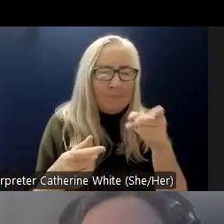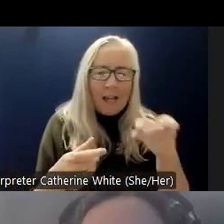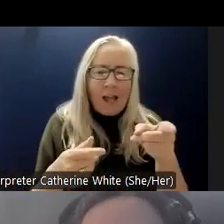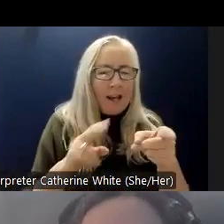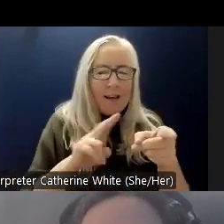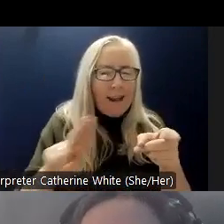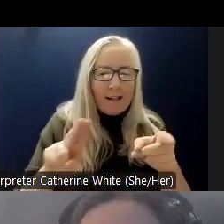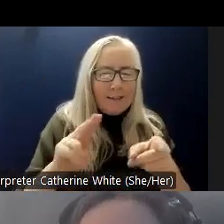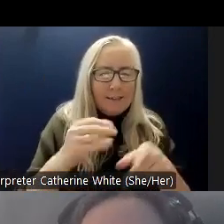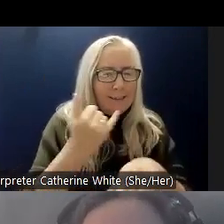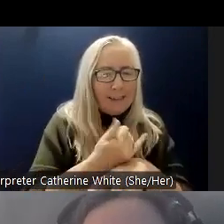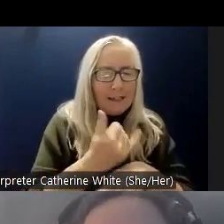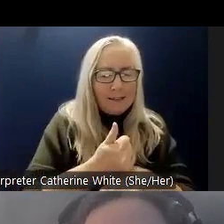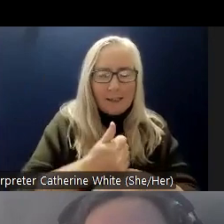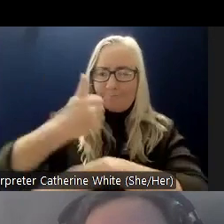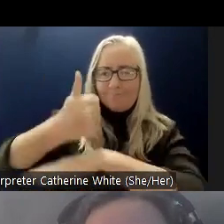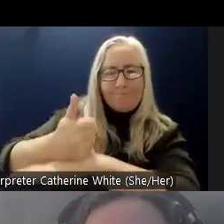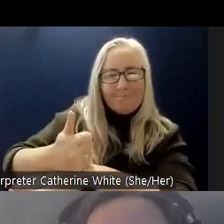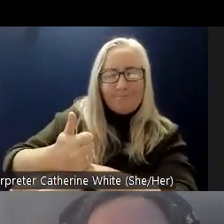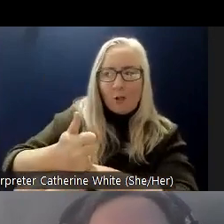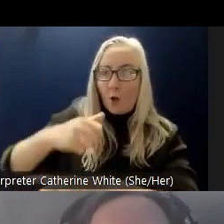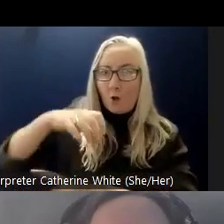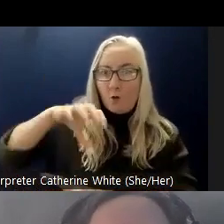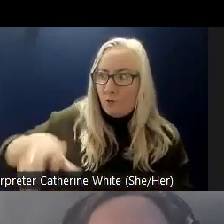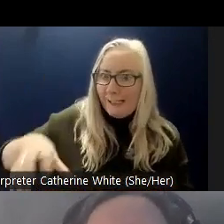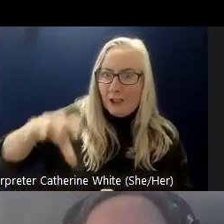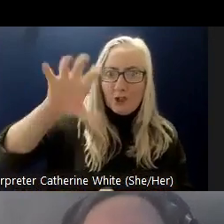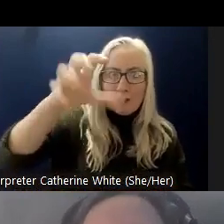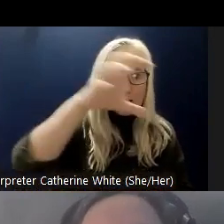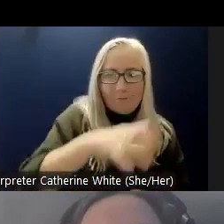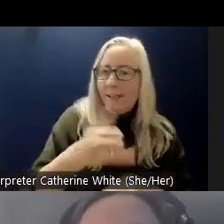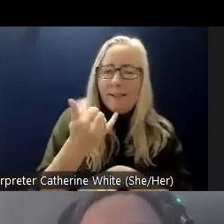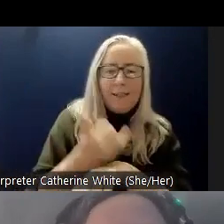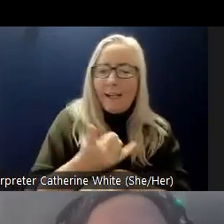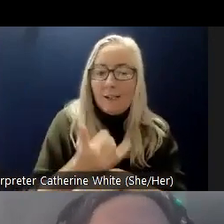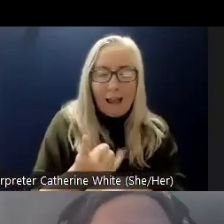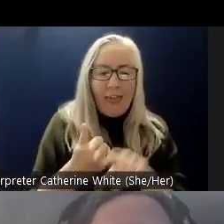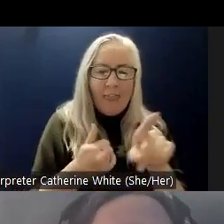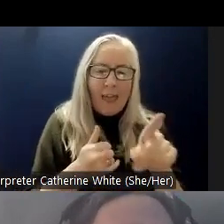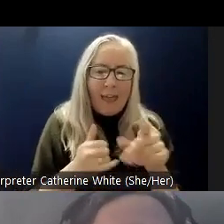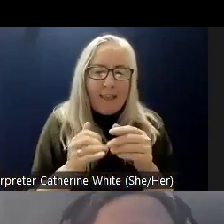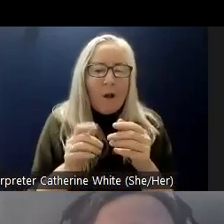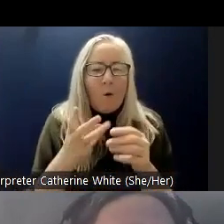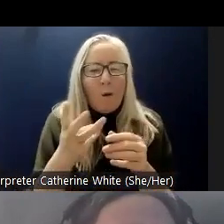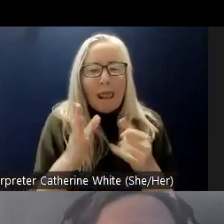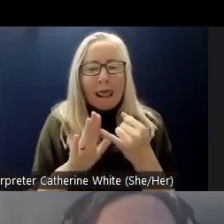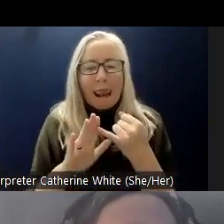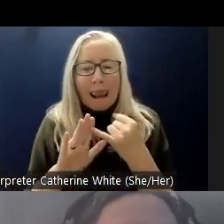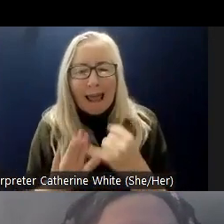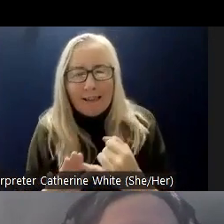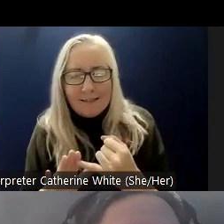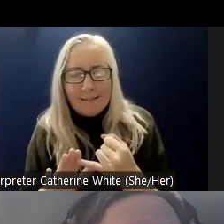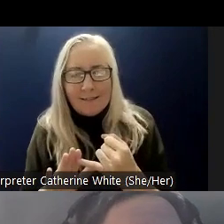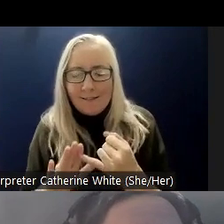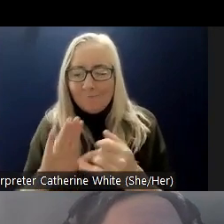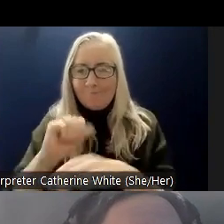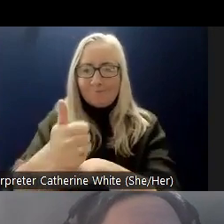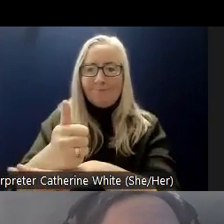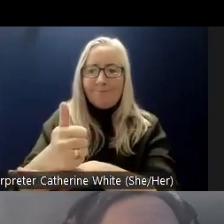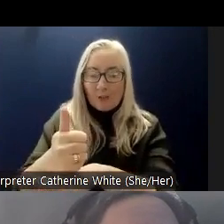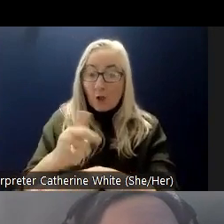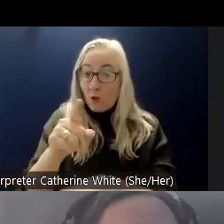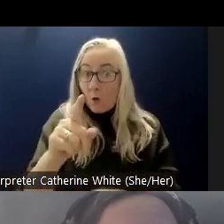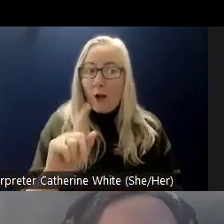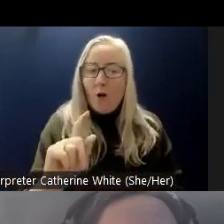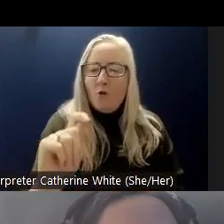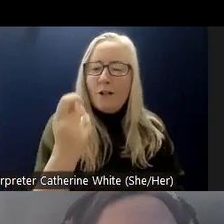place in post in any region as yet. They're one of the last things to come on board. So very recently,